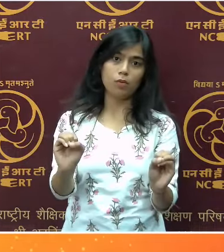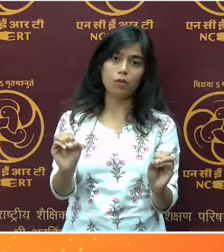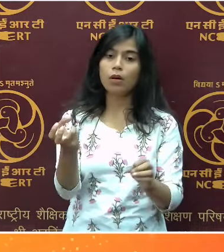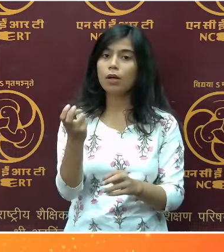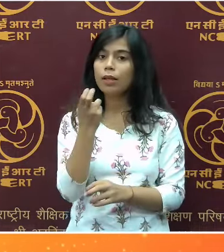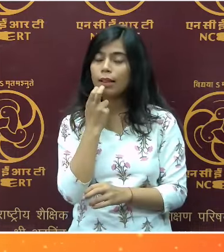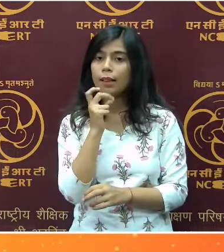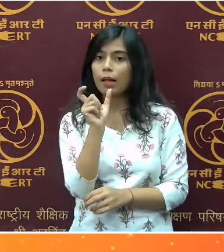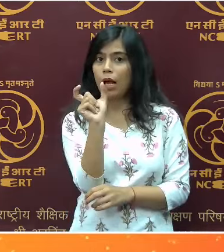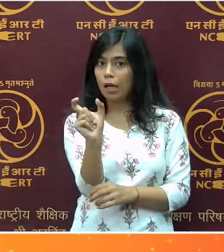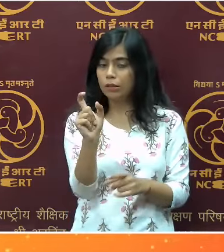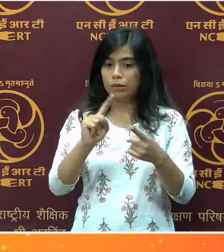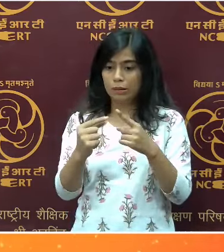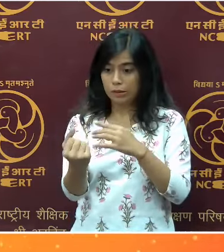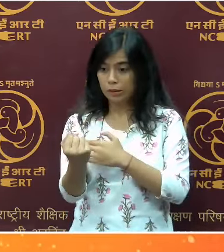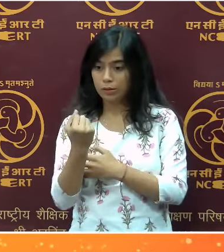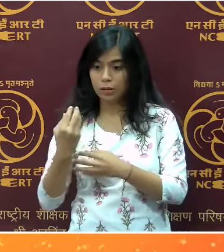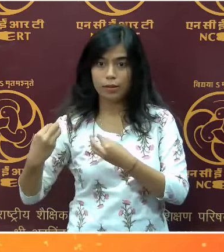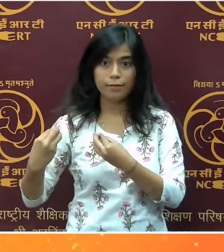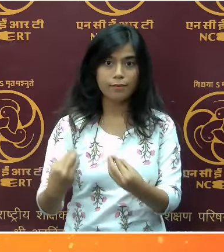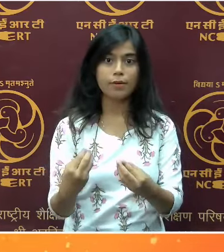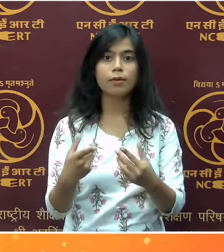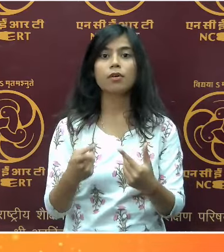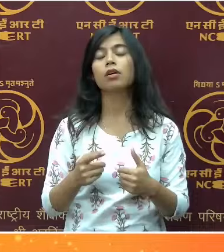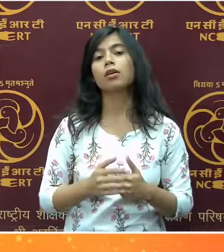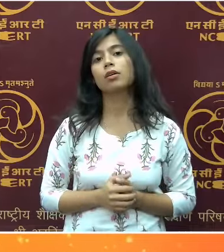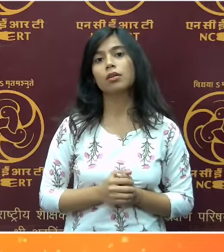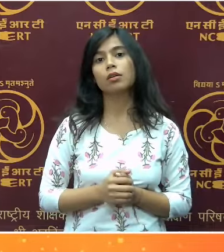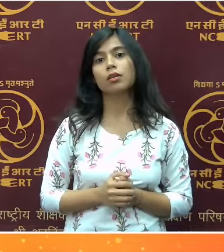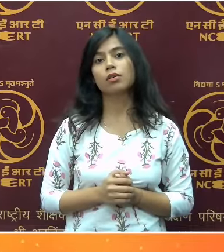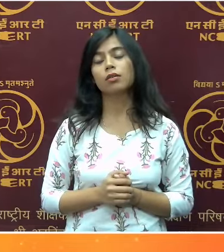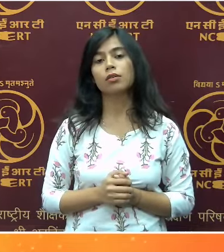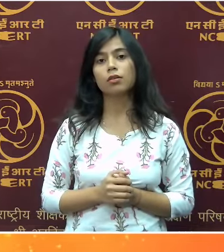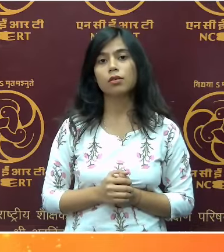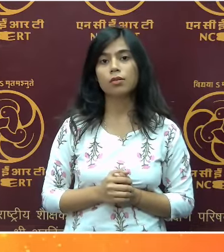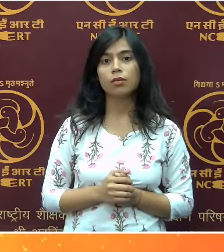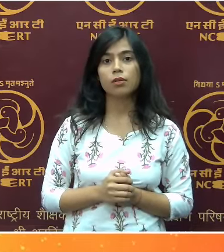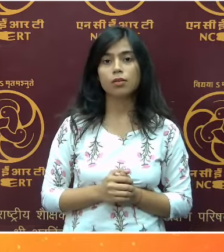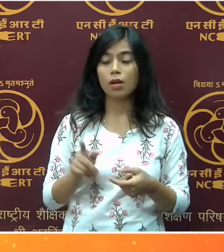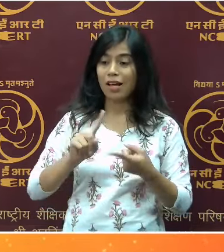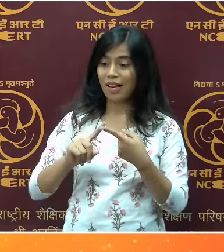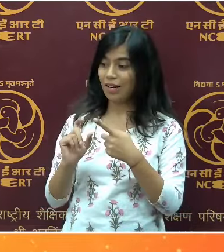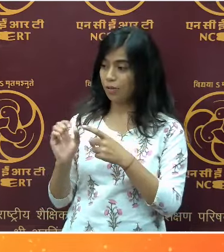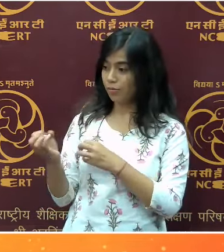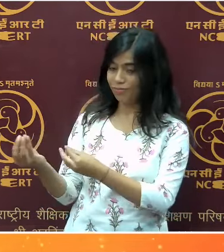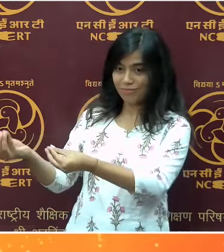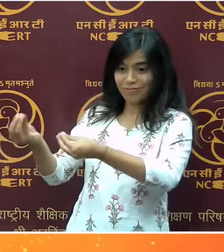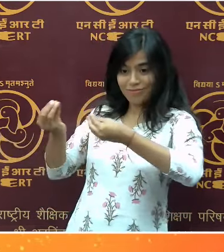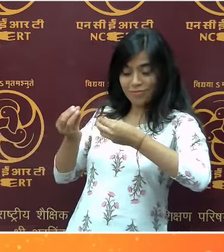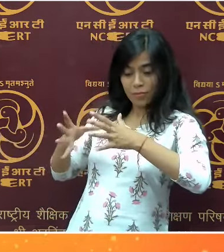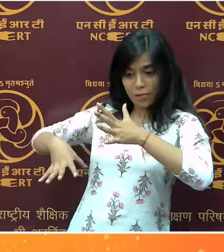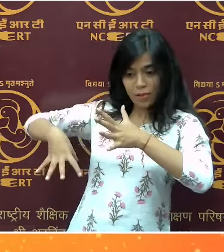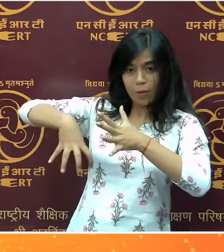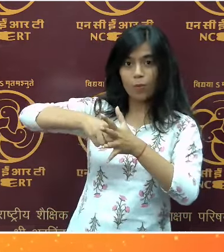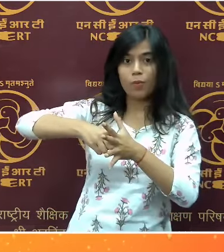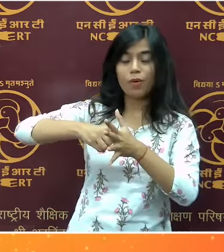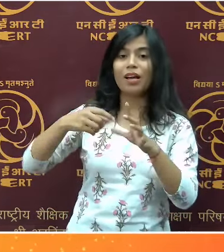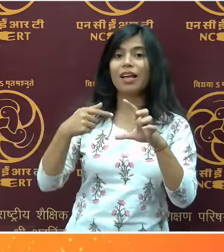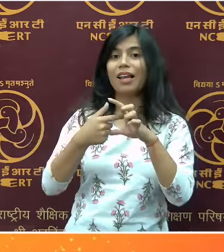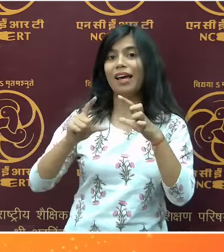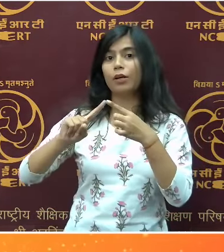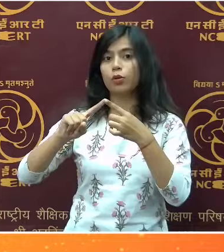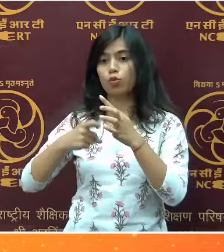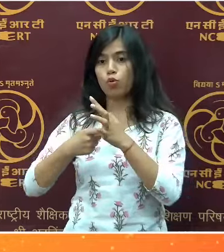some energy. That energy is taken by the electron and it is supplied here. The